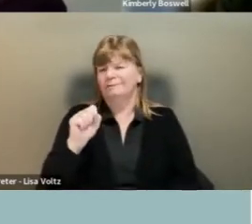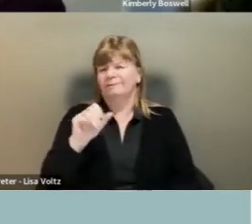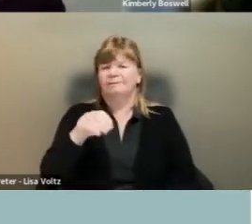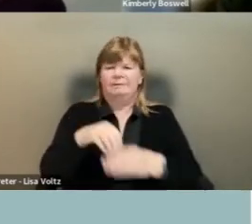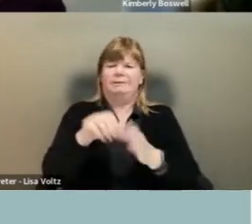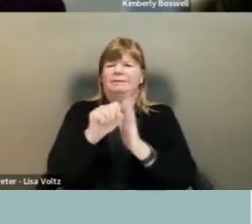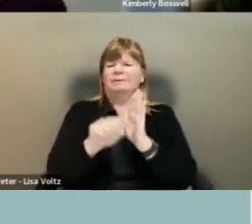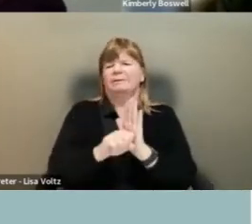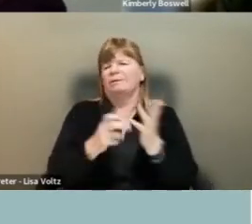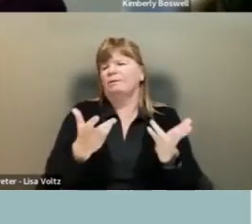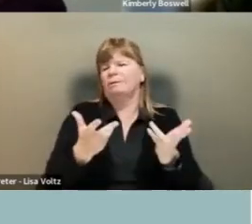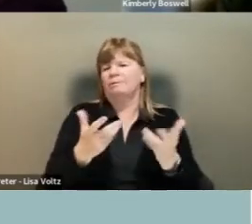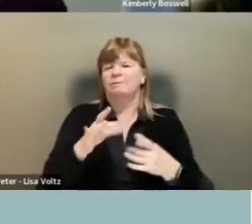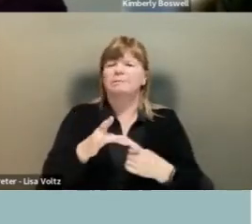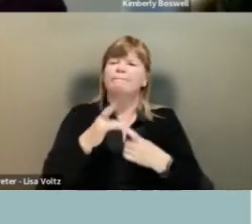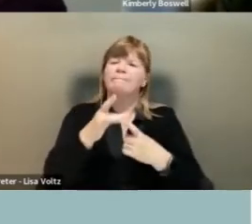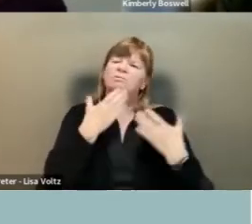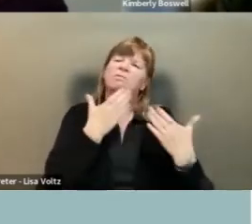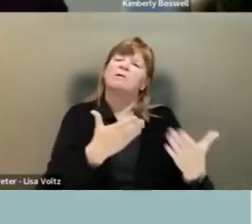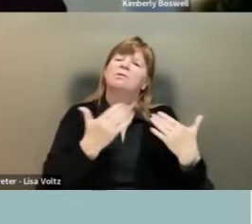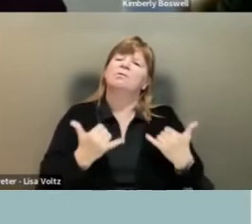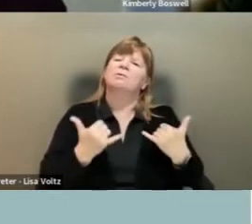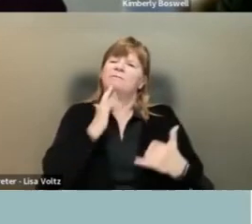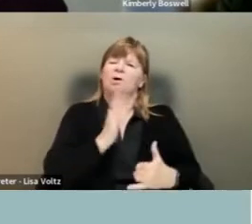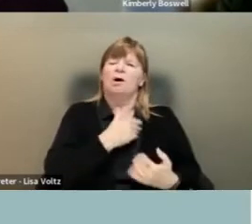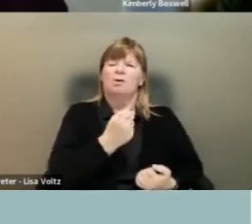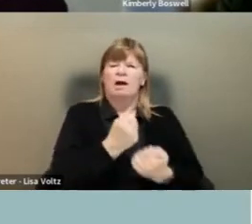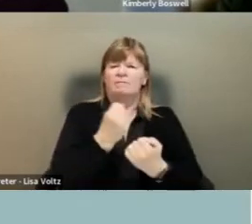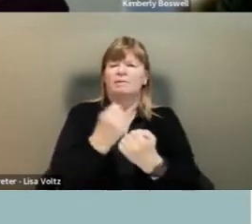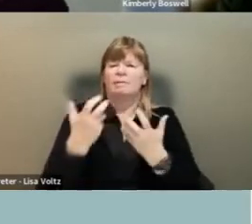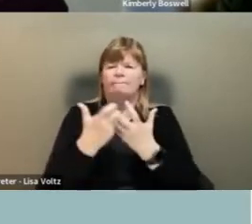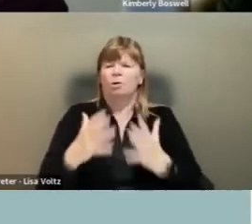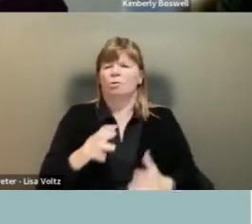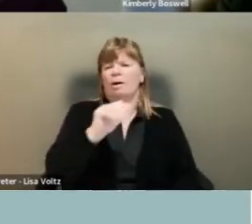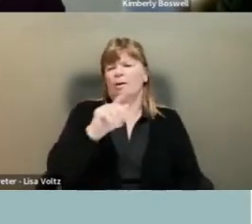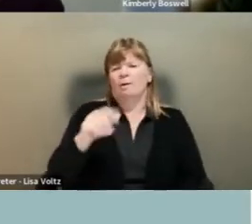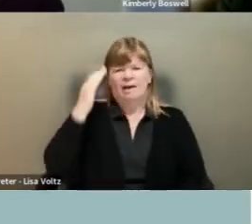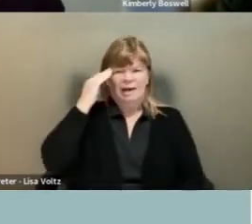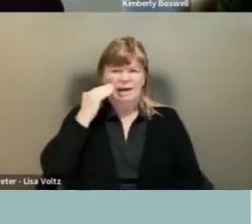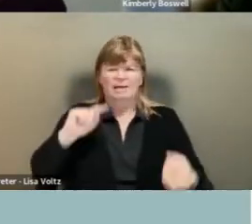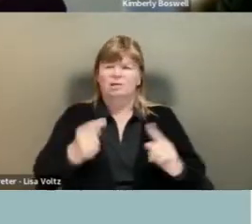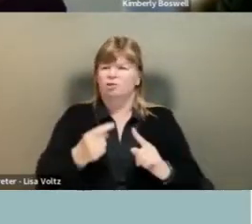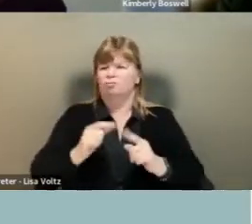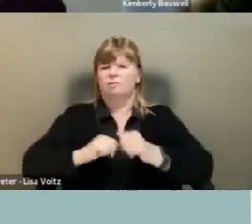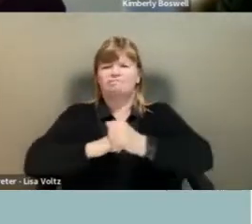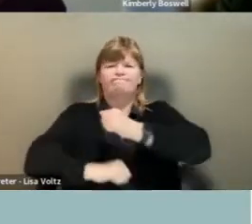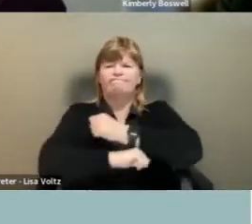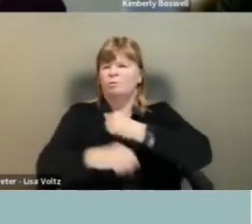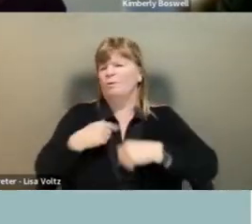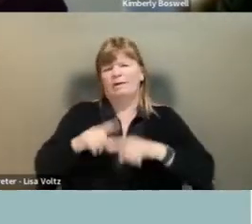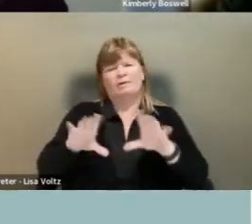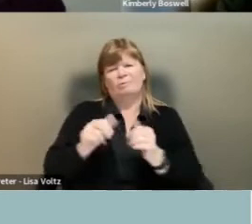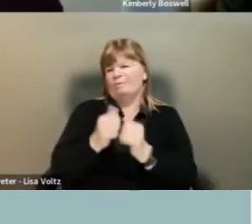I want to say a special thank you today to our advocacy partner, Alabama Head Injury Foundation, which we couldn't do what we do without